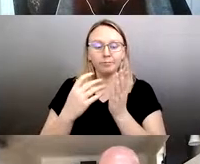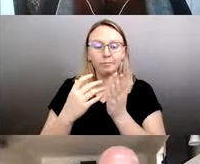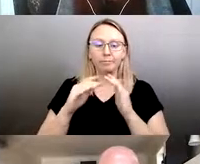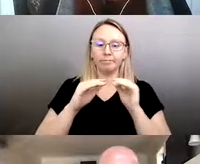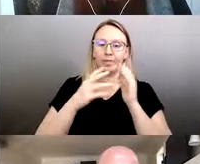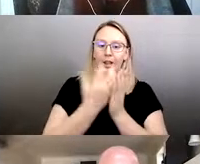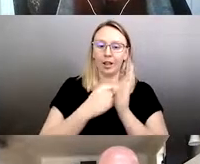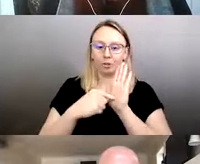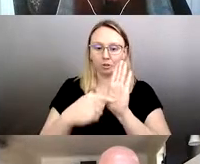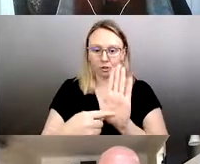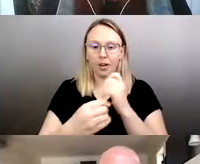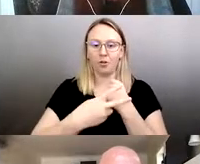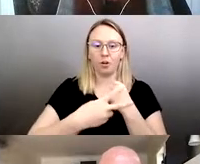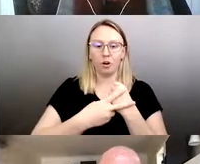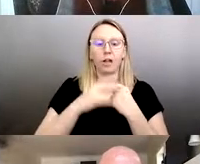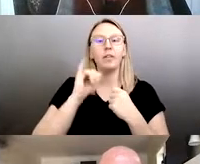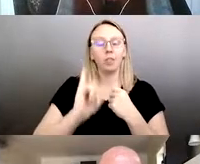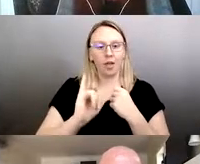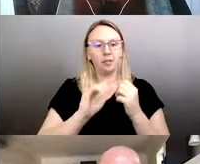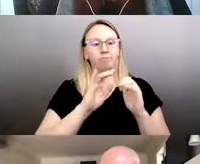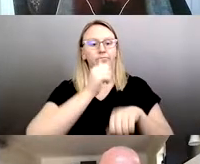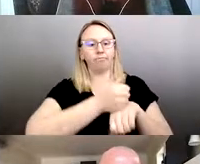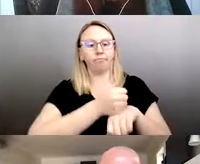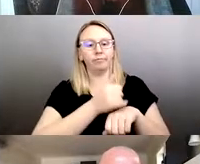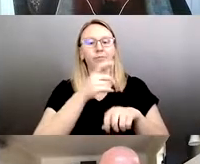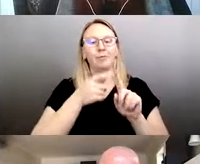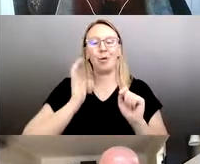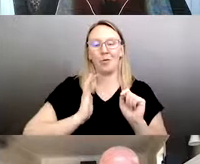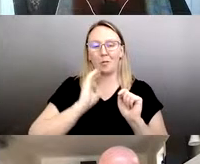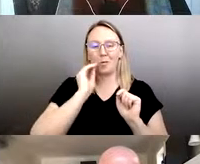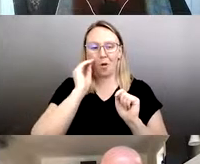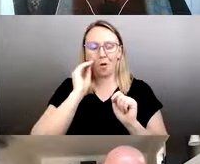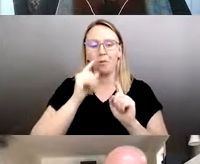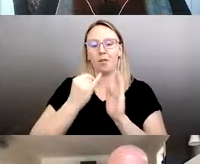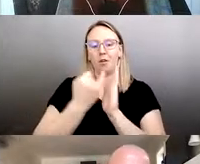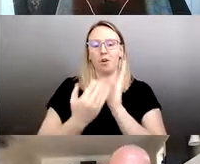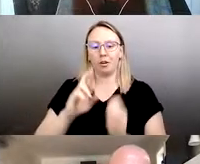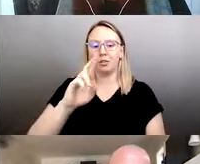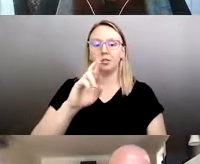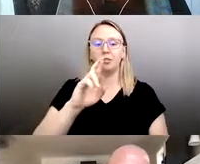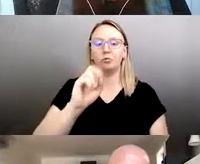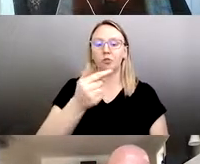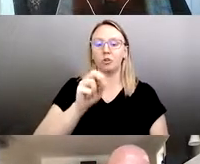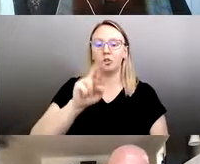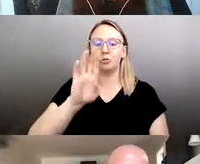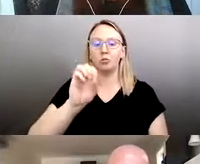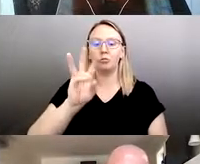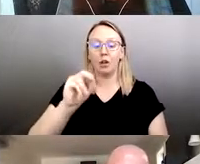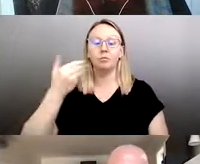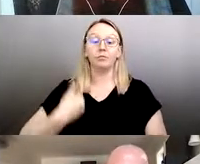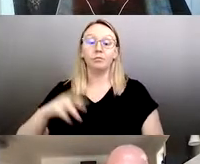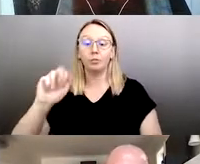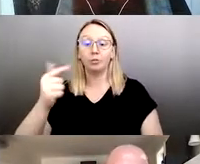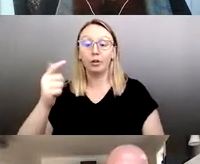former home to the artist Roger Brown. My name is Rachel Reichert, and I am your guide on this virtual road